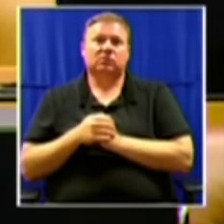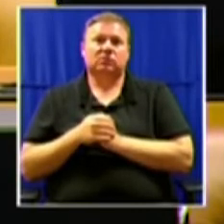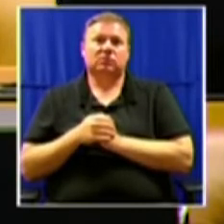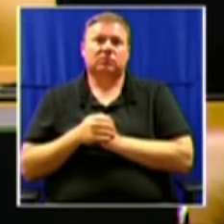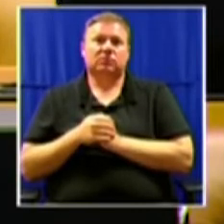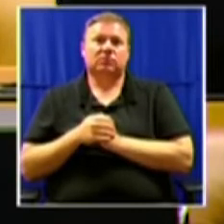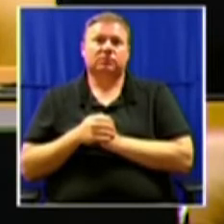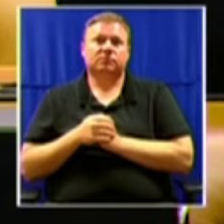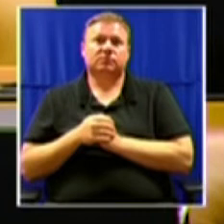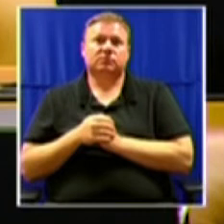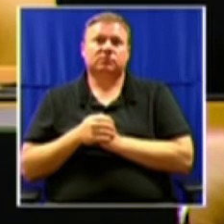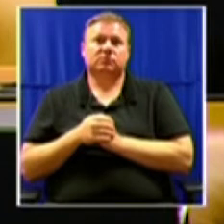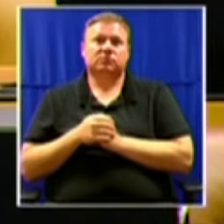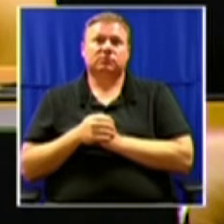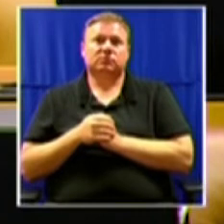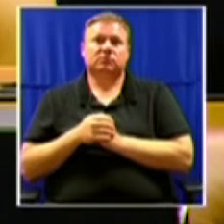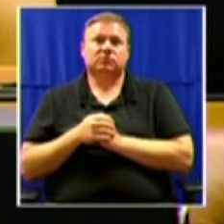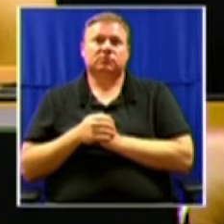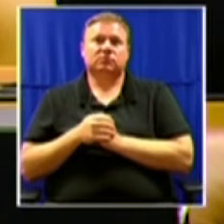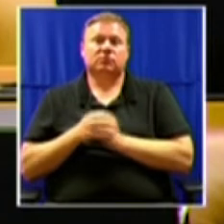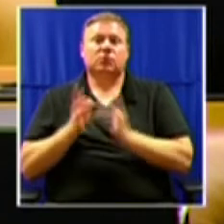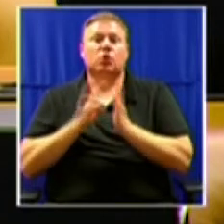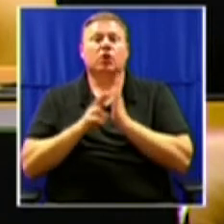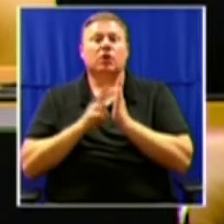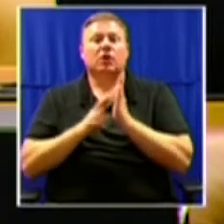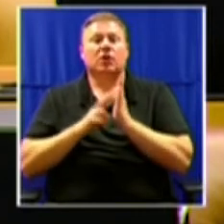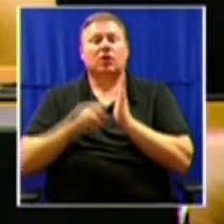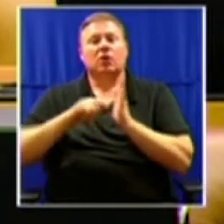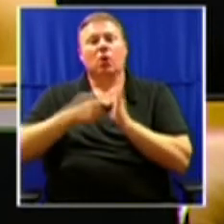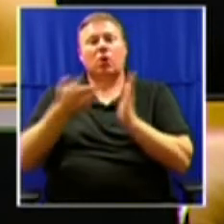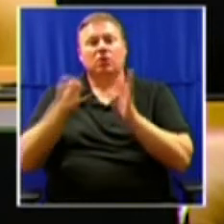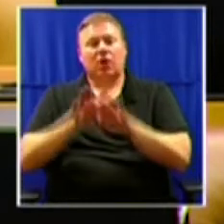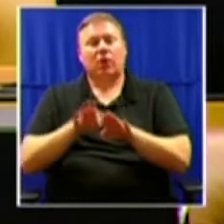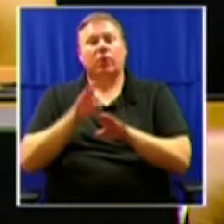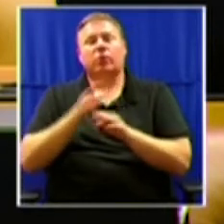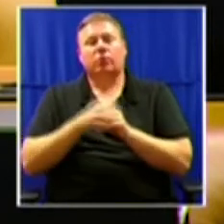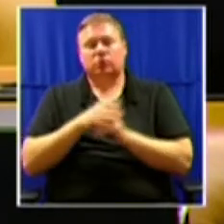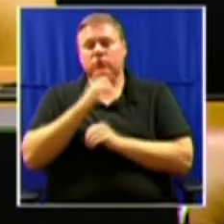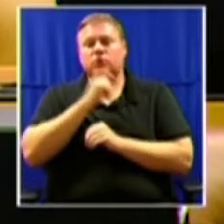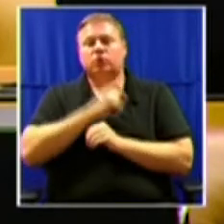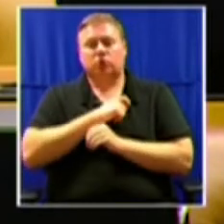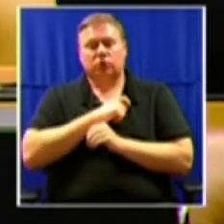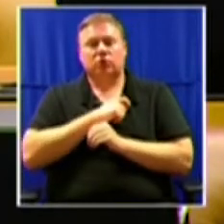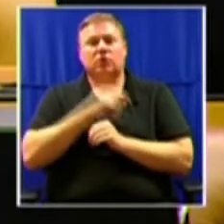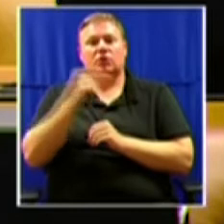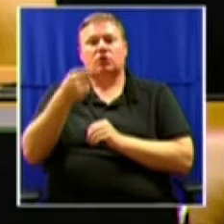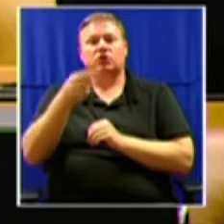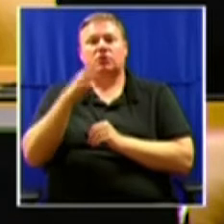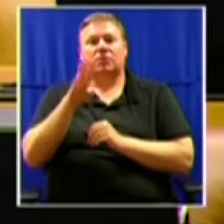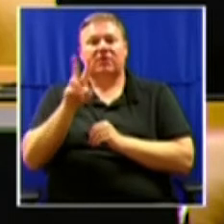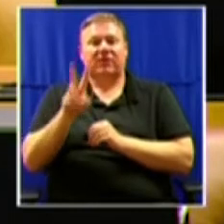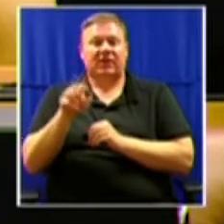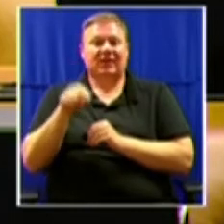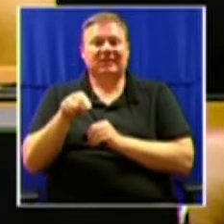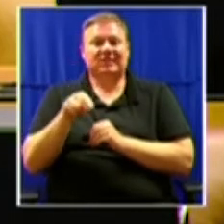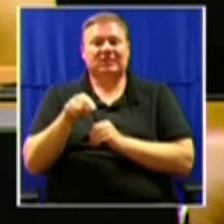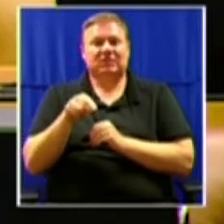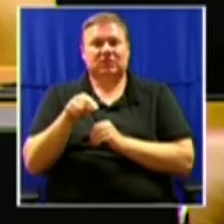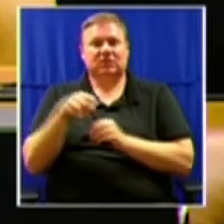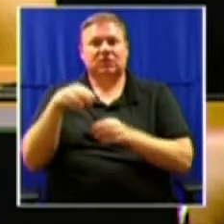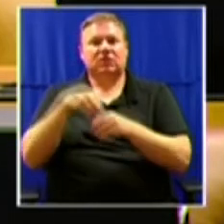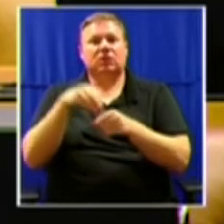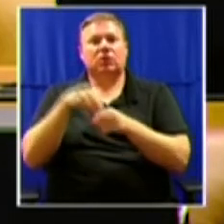the regulations of the lockdown, indeed, the gender-based violence,